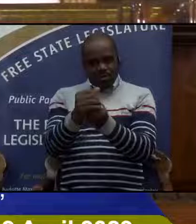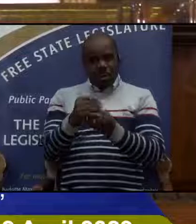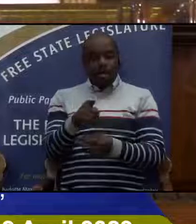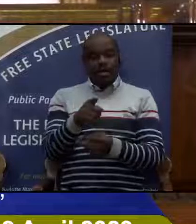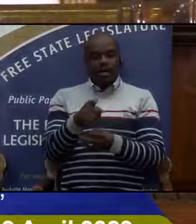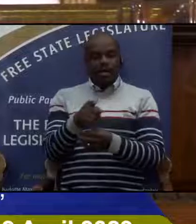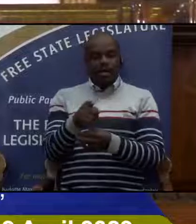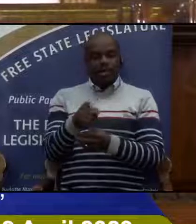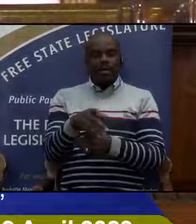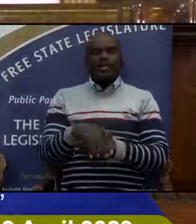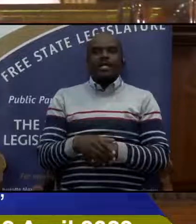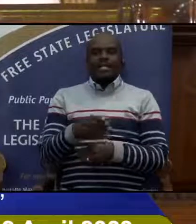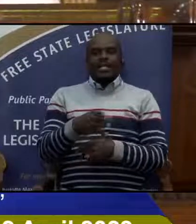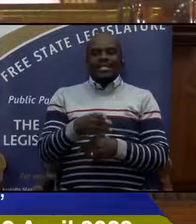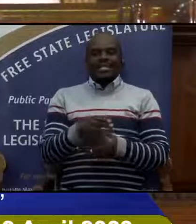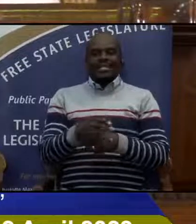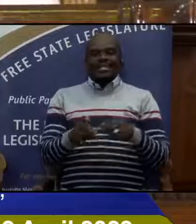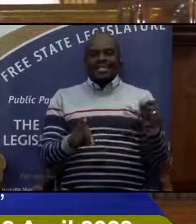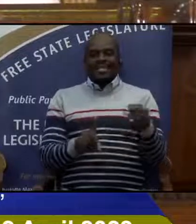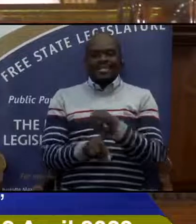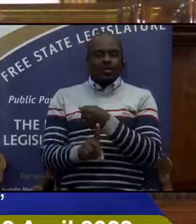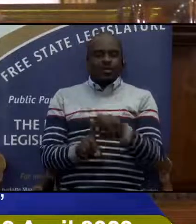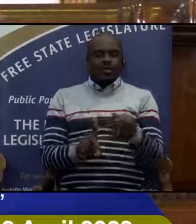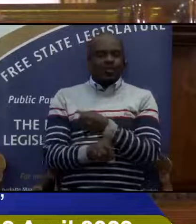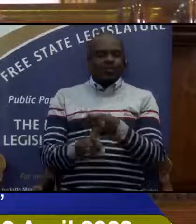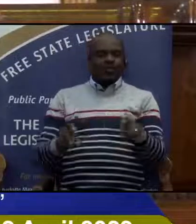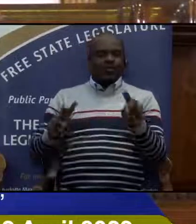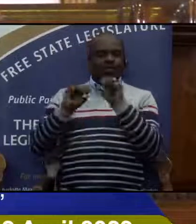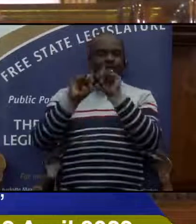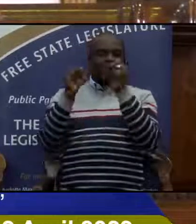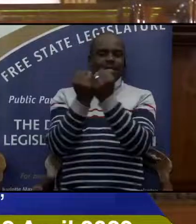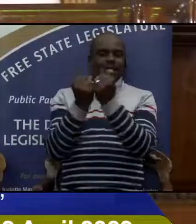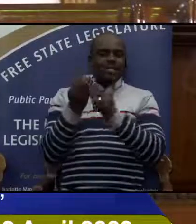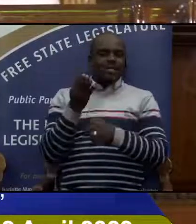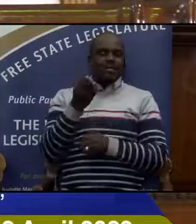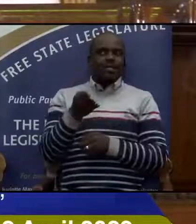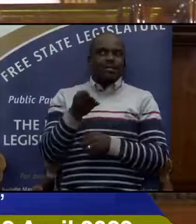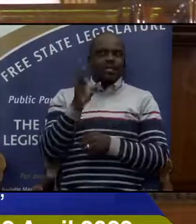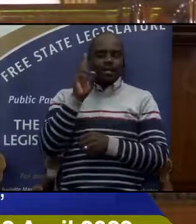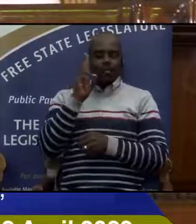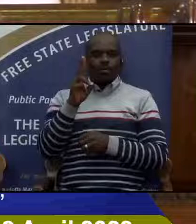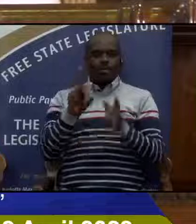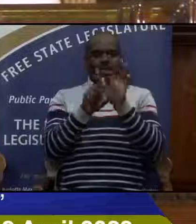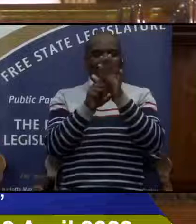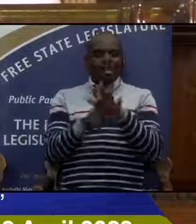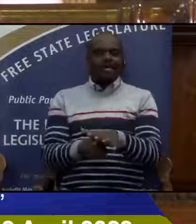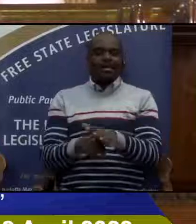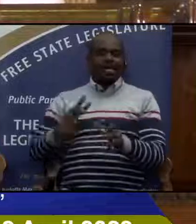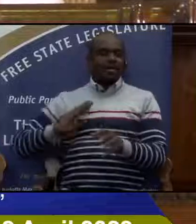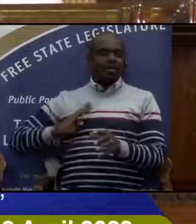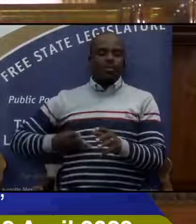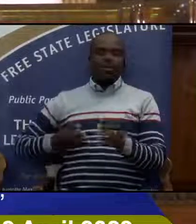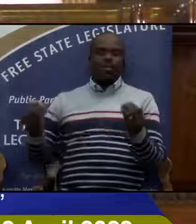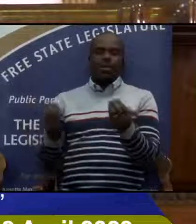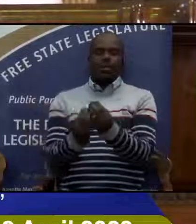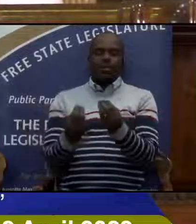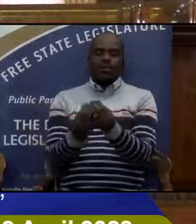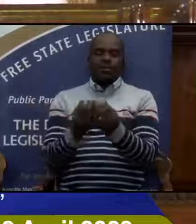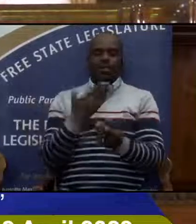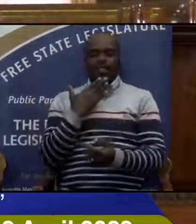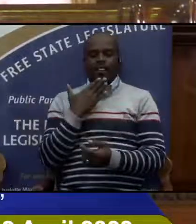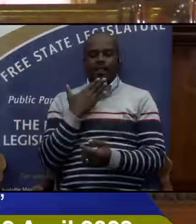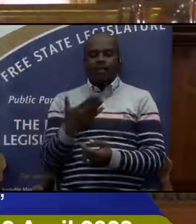norms that are trampling on human rights and women and children's rights. Premier, thank you very much